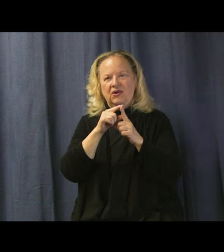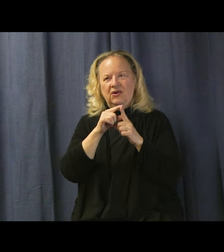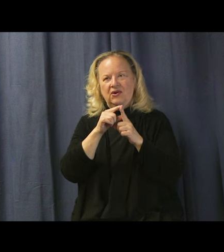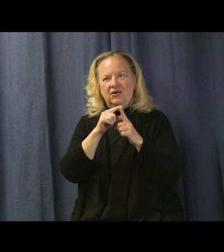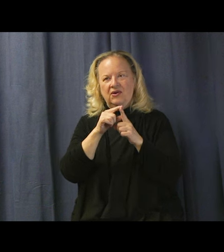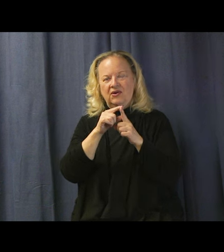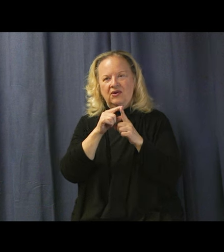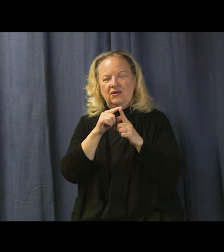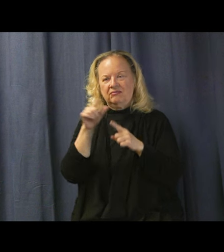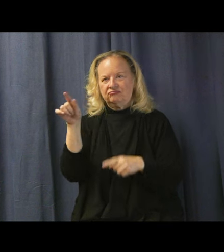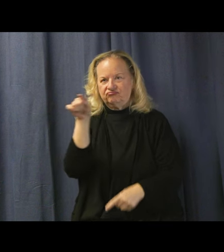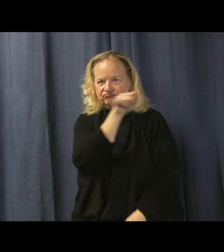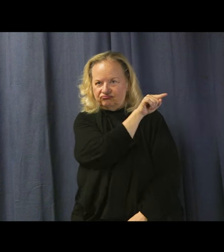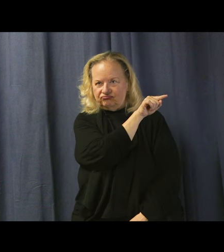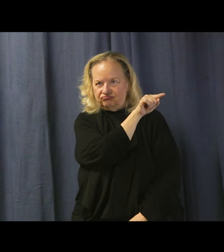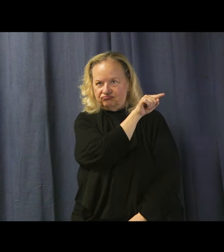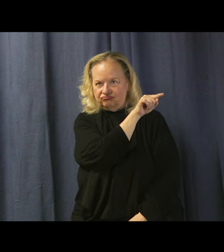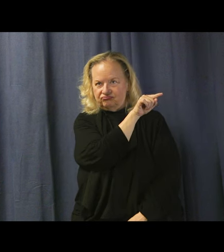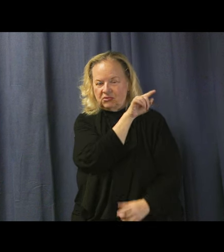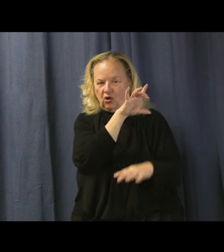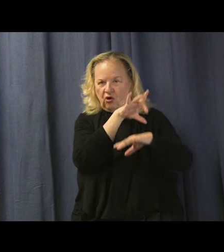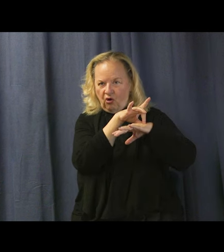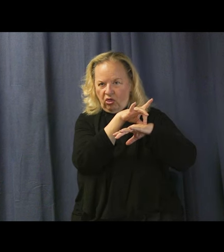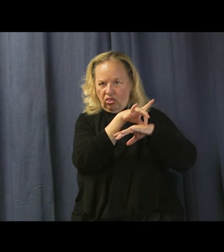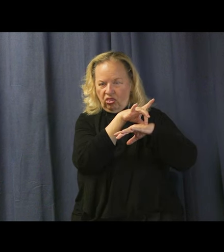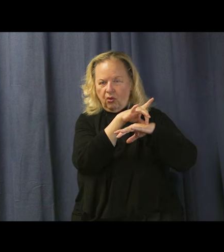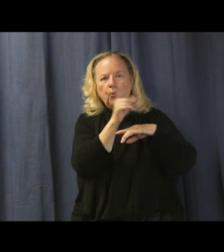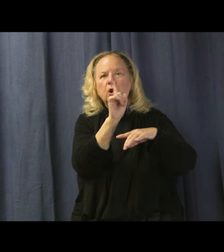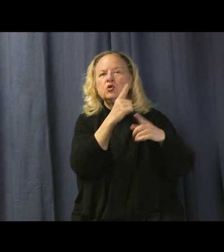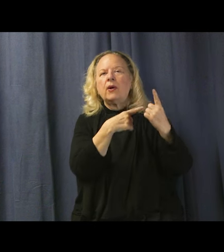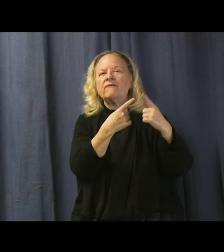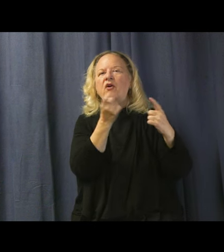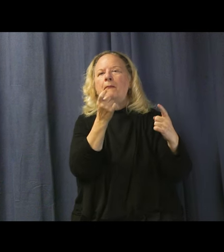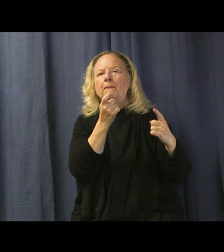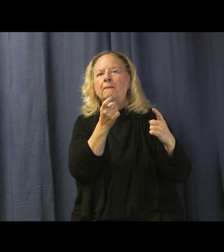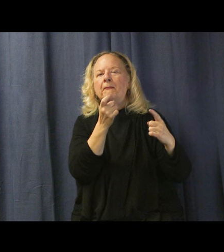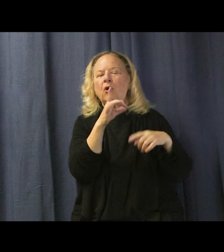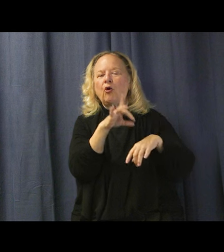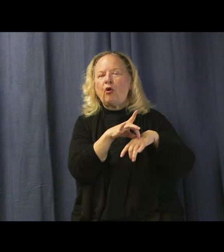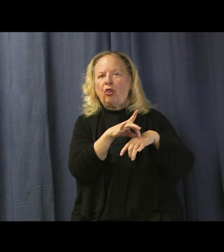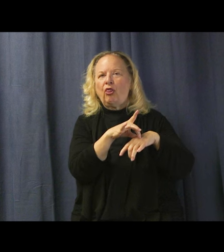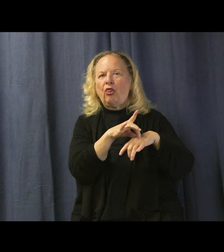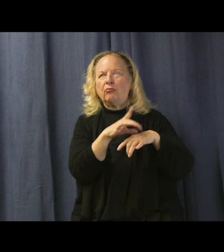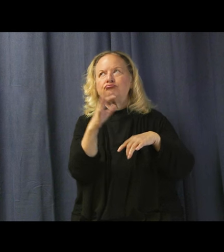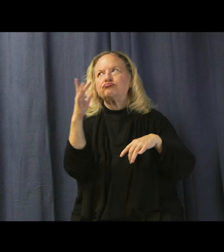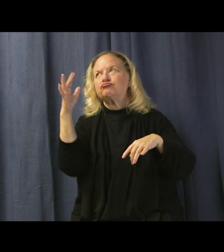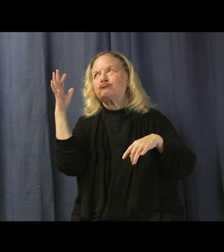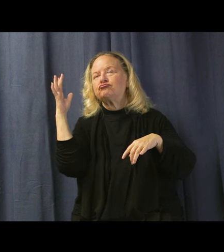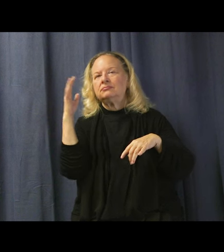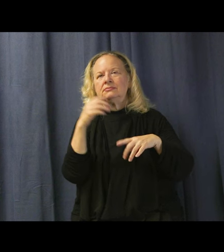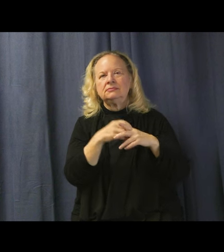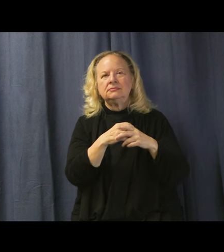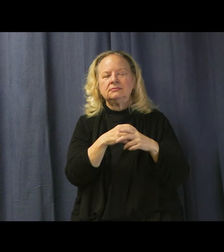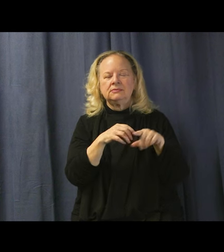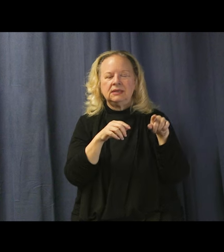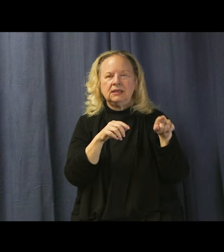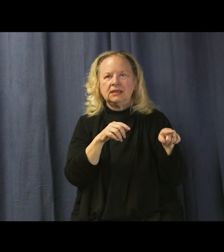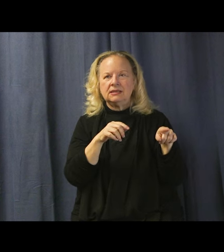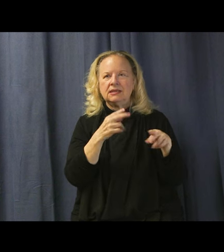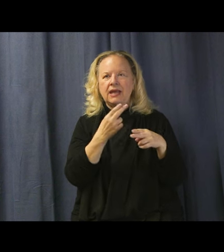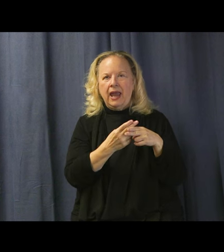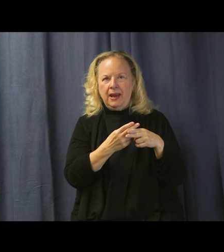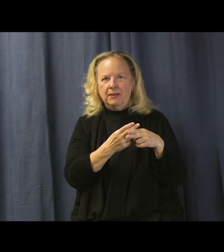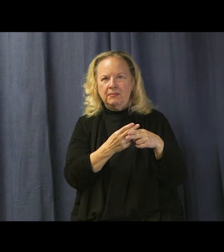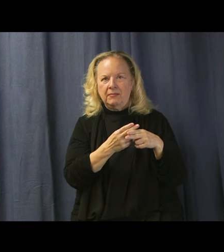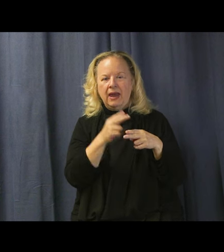Adama means earth. And where did we come from? The earth. And here is his